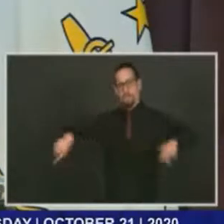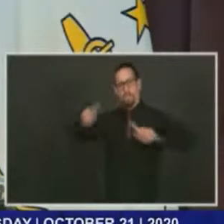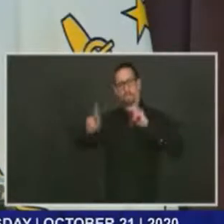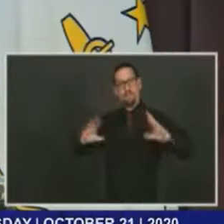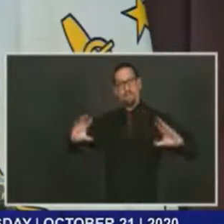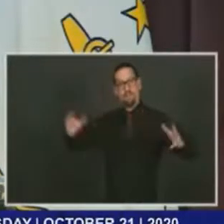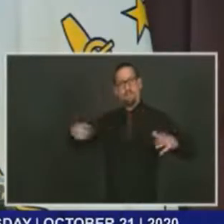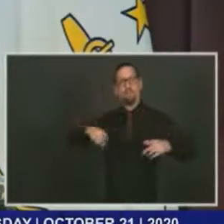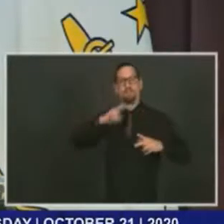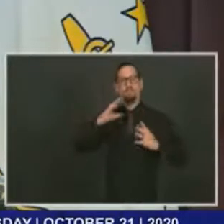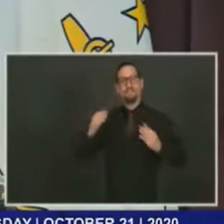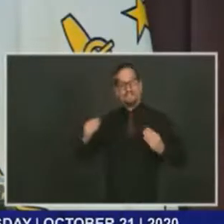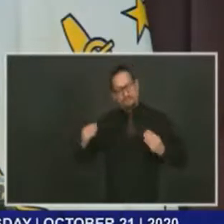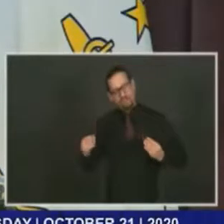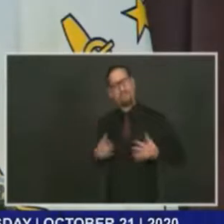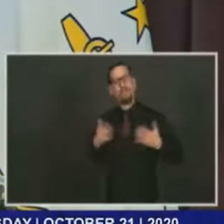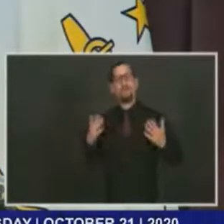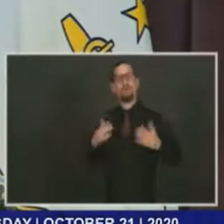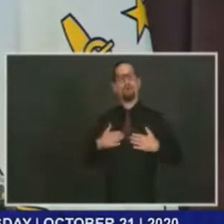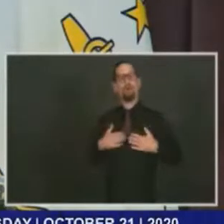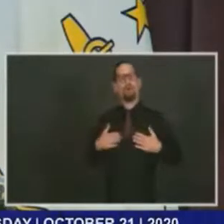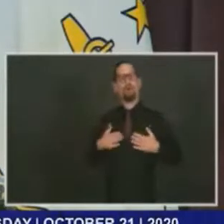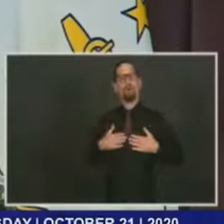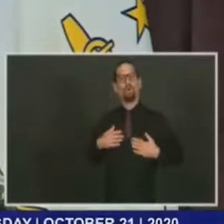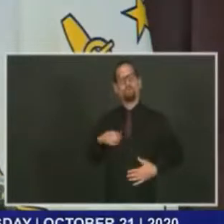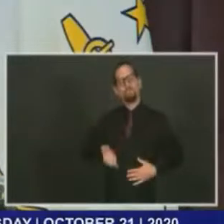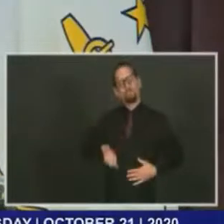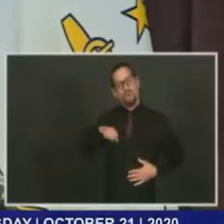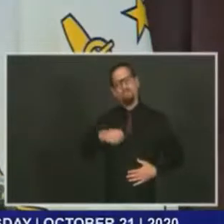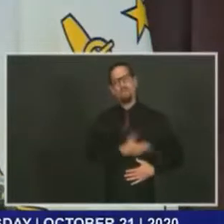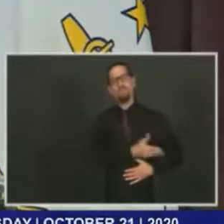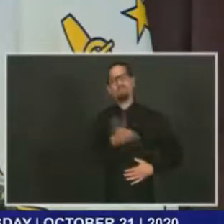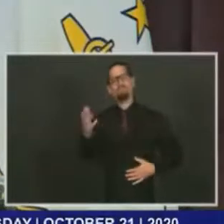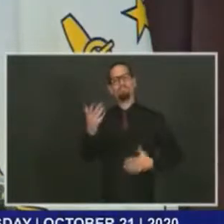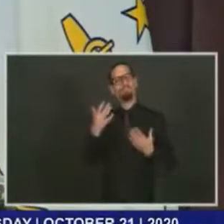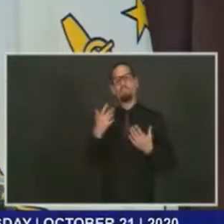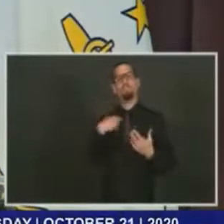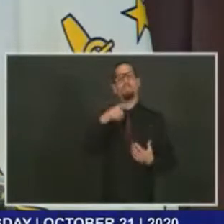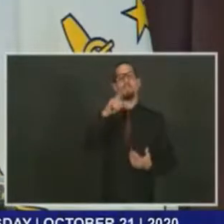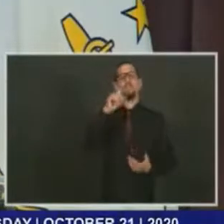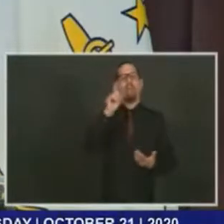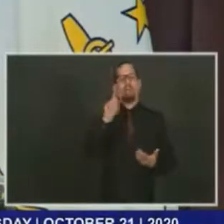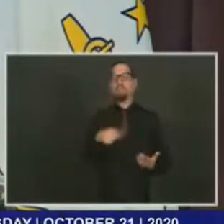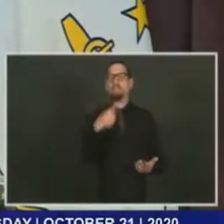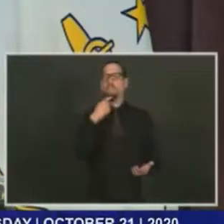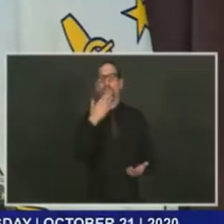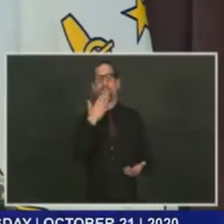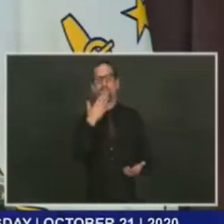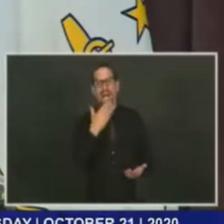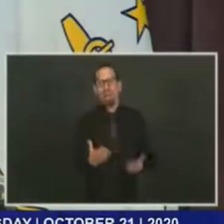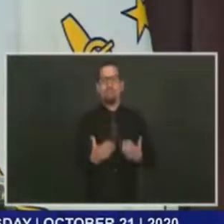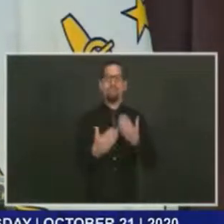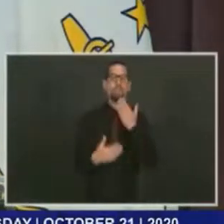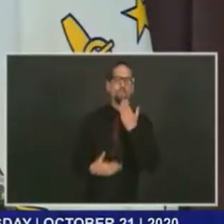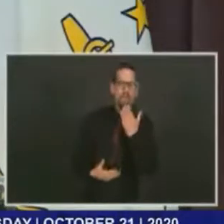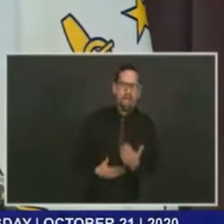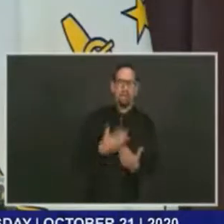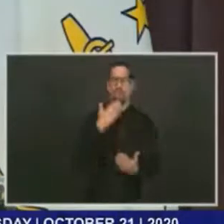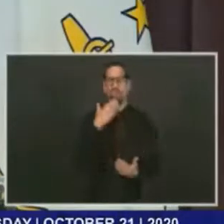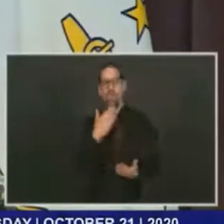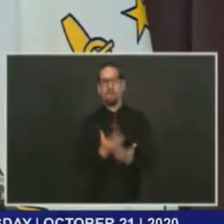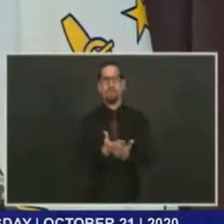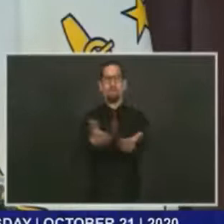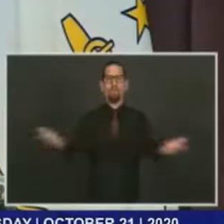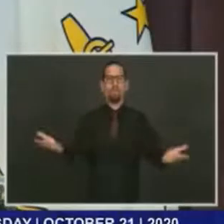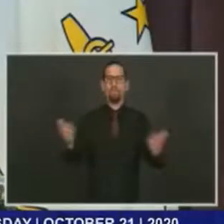going. And I'm very proud of you. And I want to say thank you. I also just want to say a big